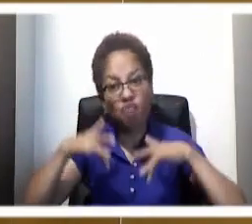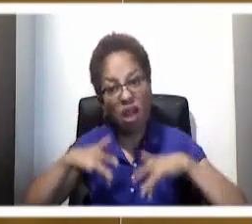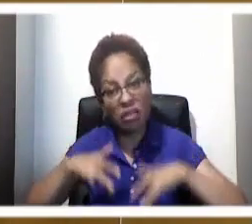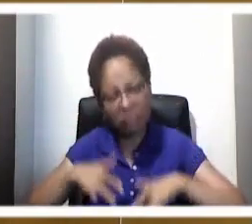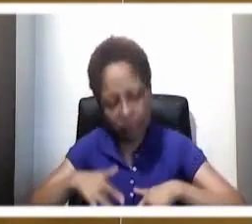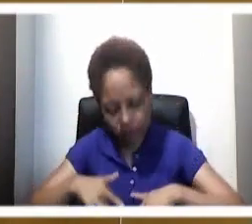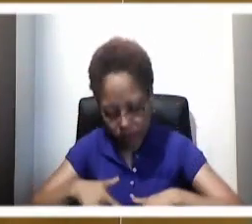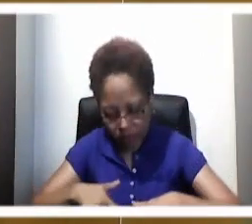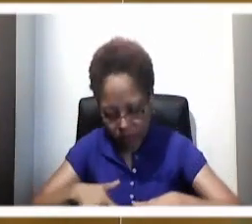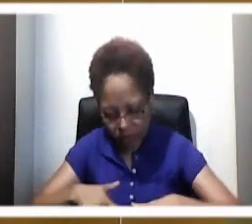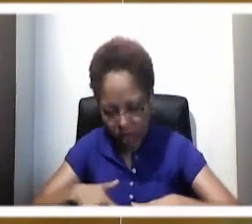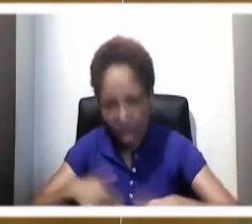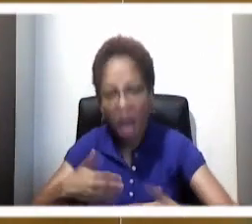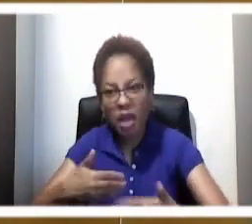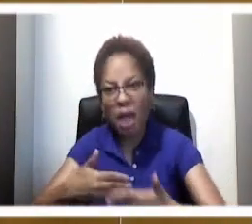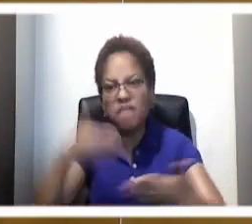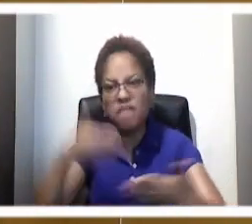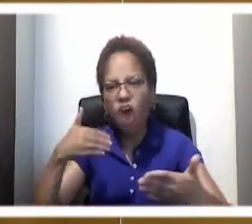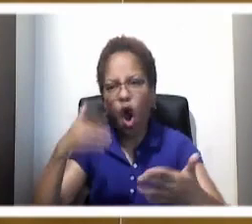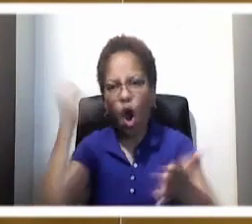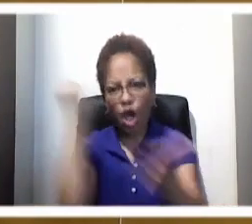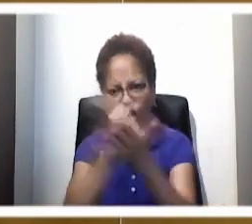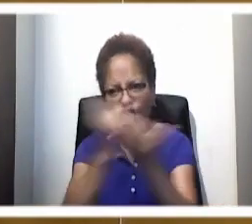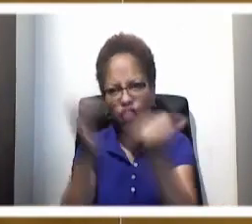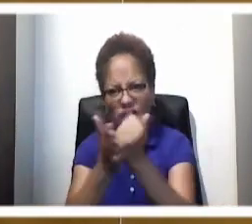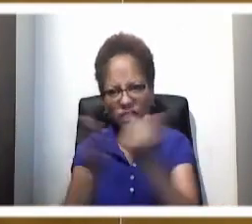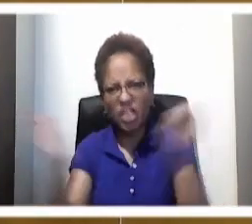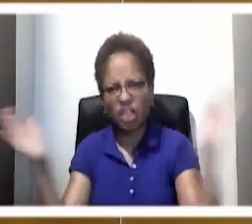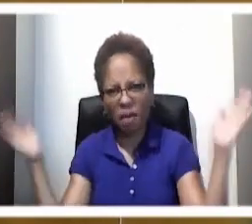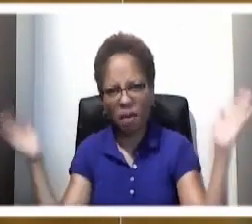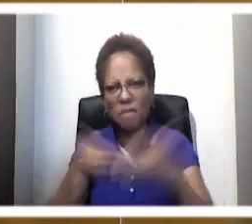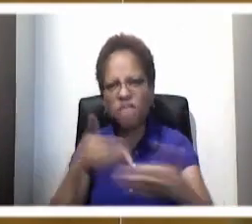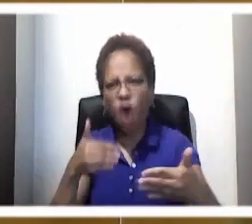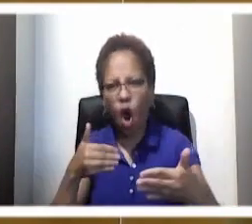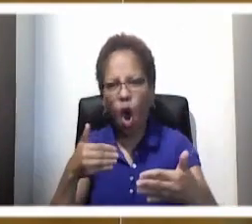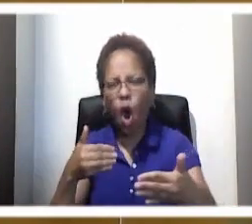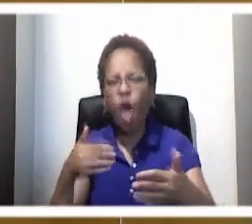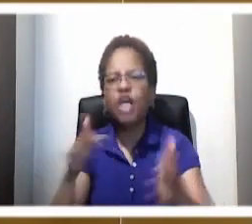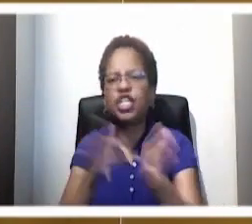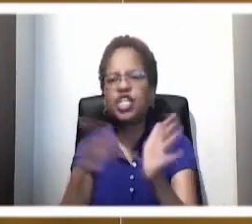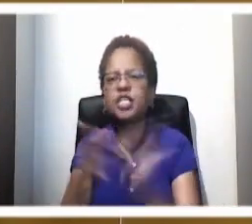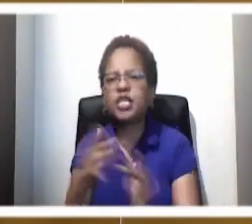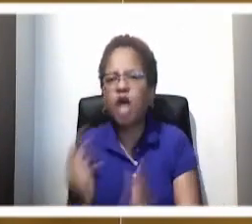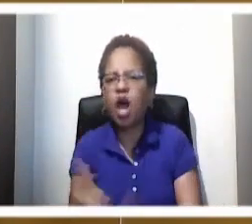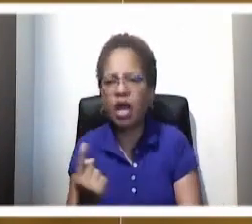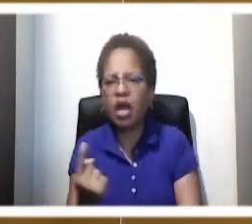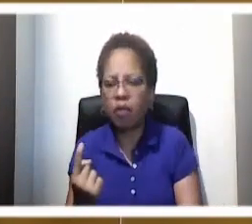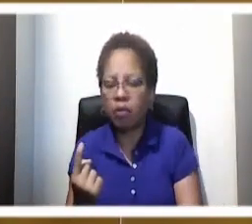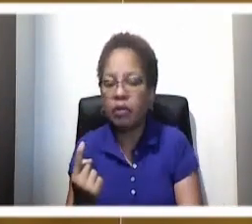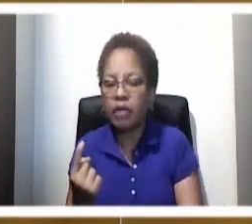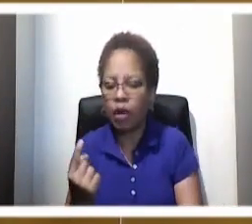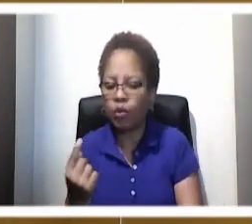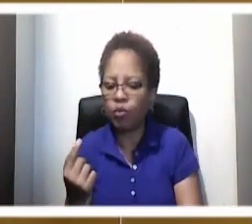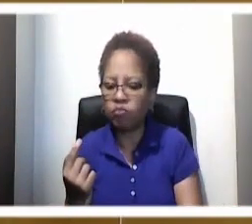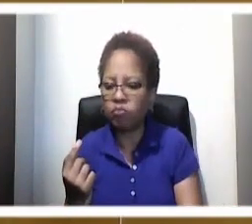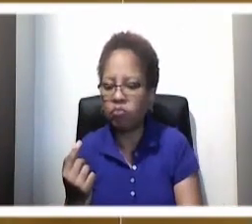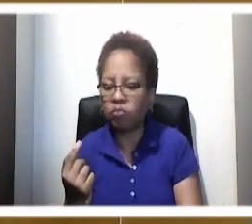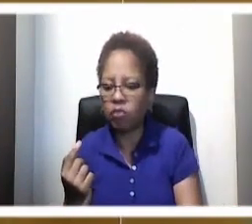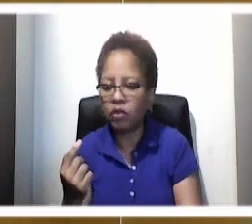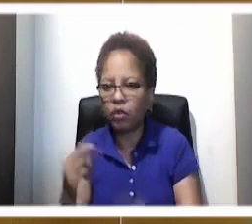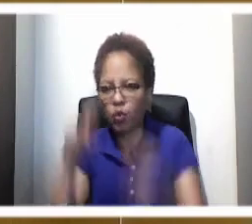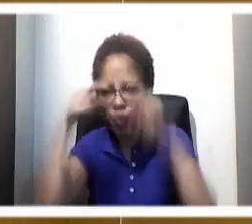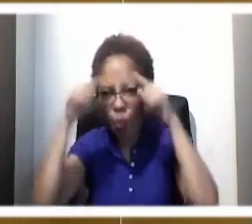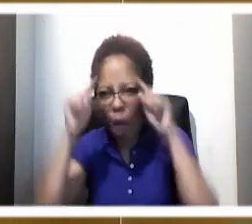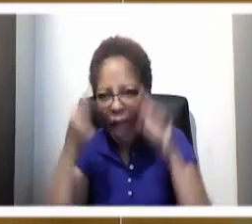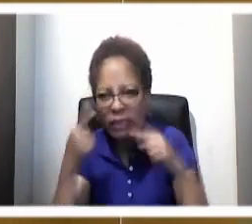understand that this depression is not a loss of faith, but depressions